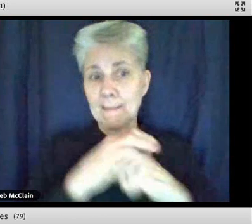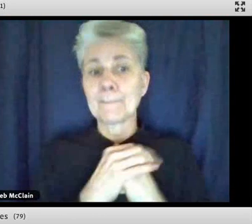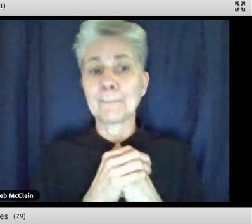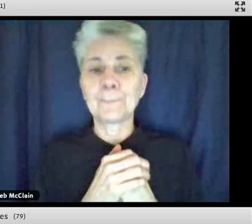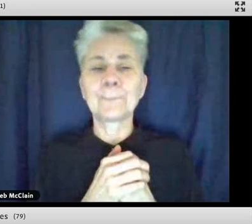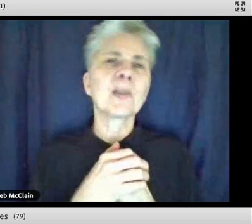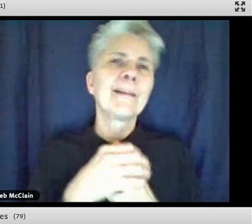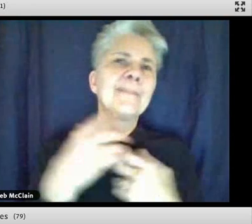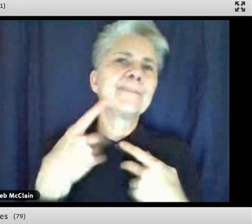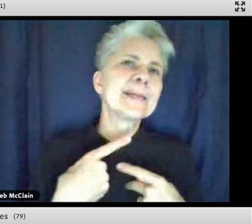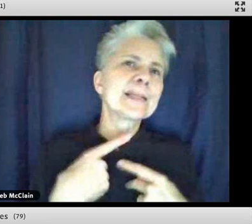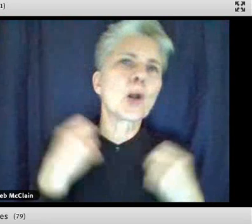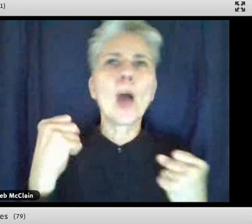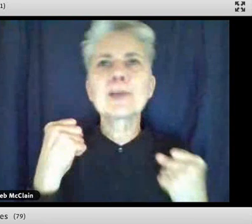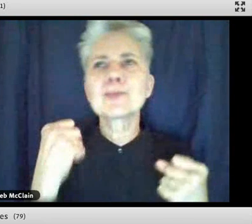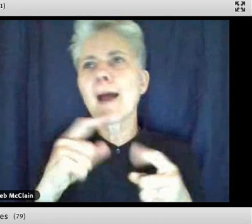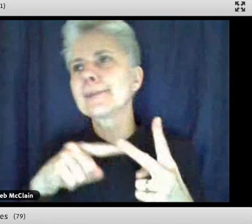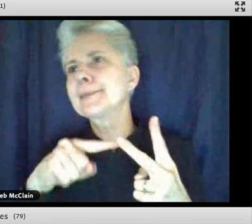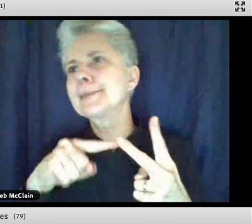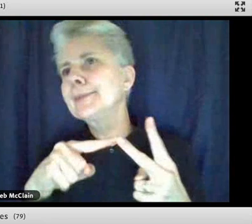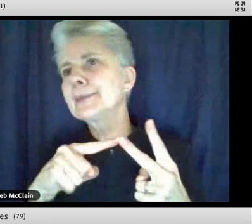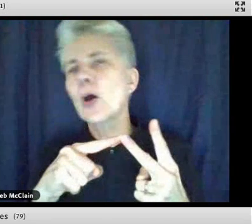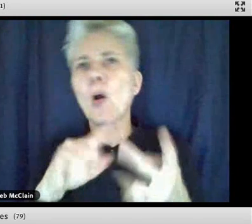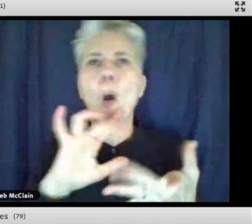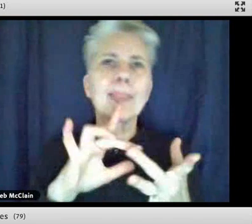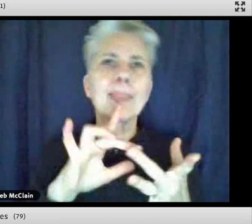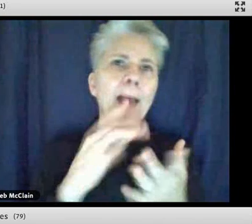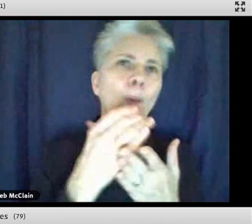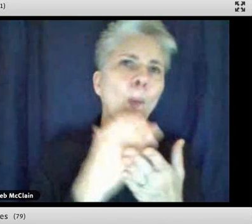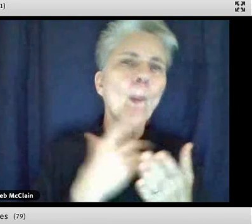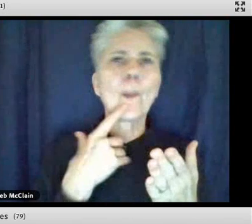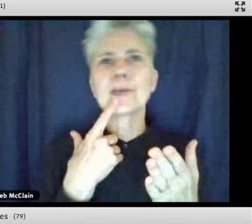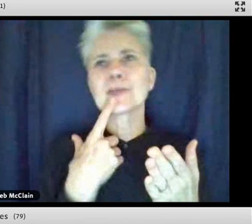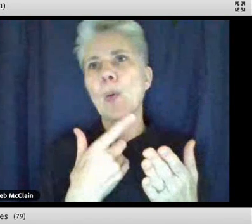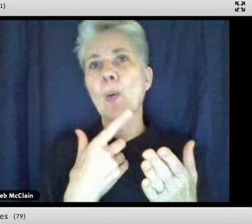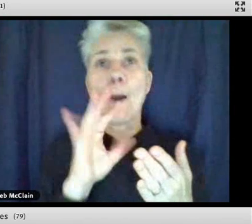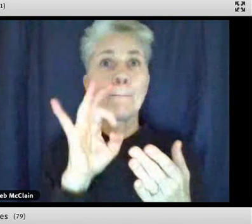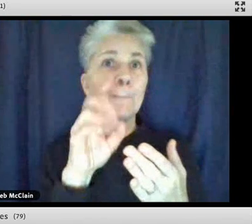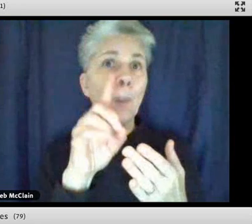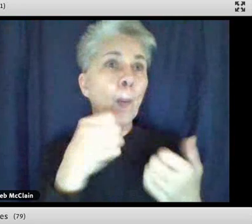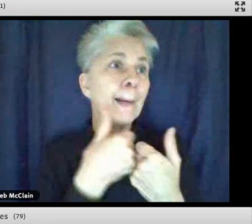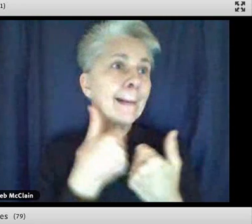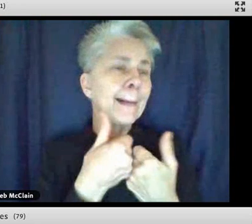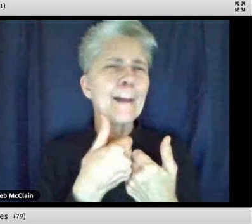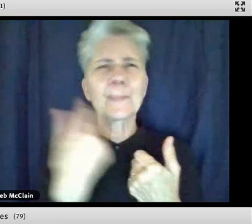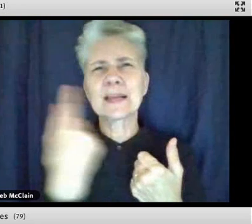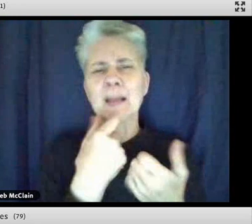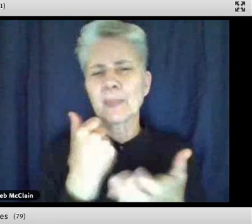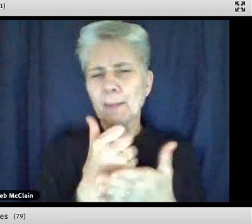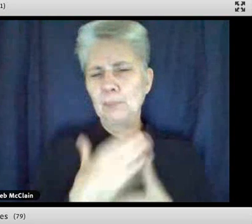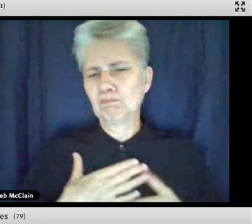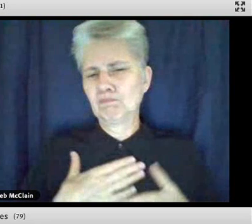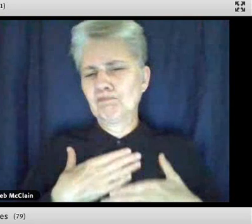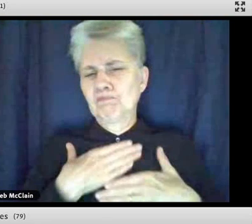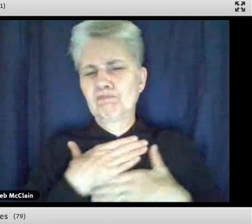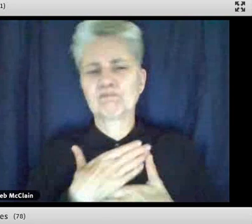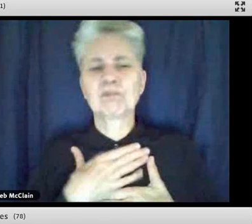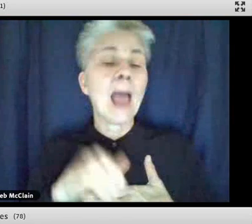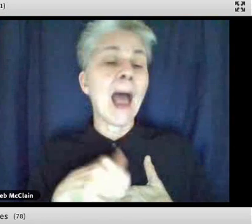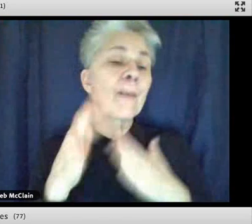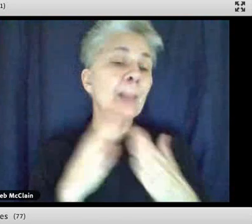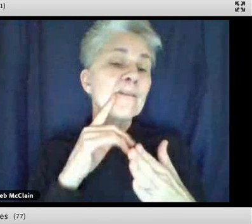whether it's physical fitness or you're taking an online course or you just get out a board game. something that's going to entertain you. Have a